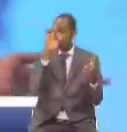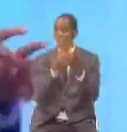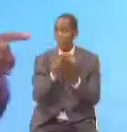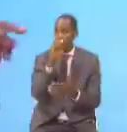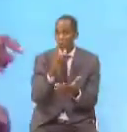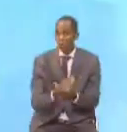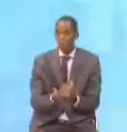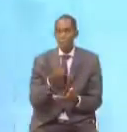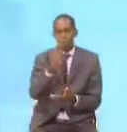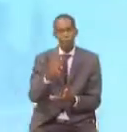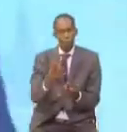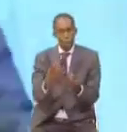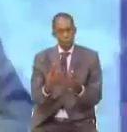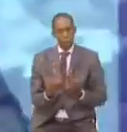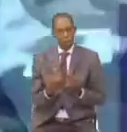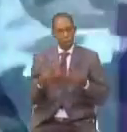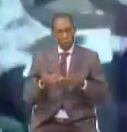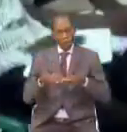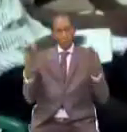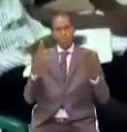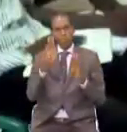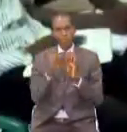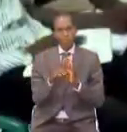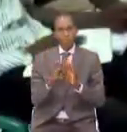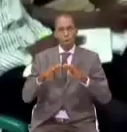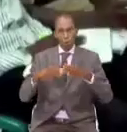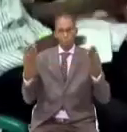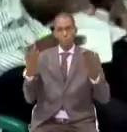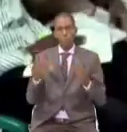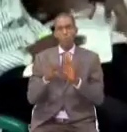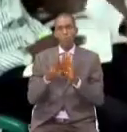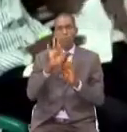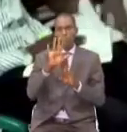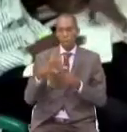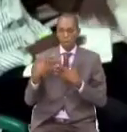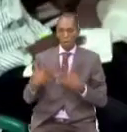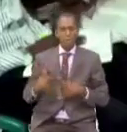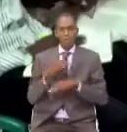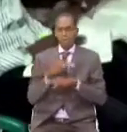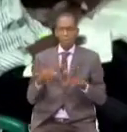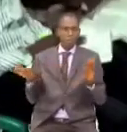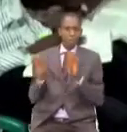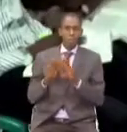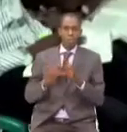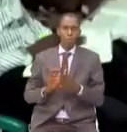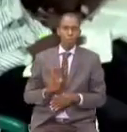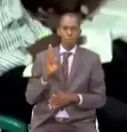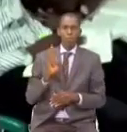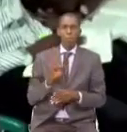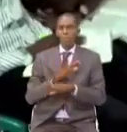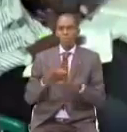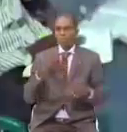you come, you open your door. You open the door of your heart. You don't close up. You don't say, I